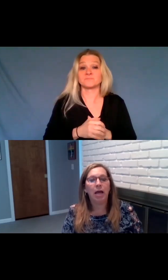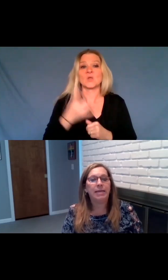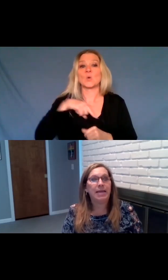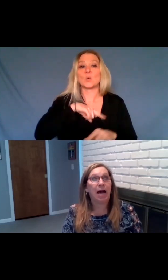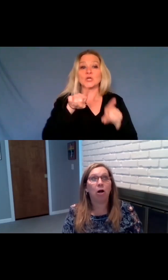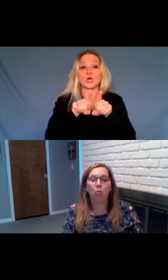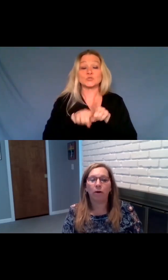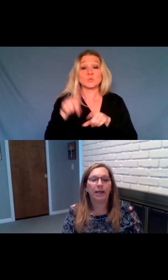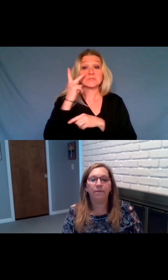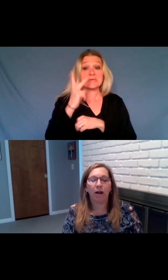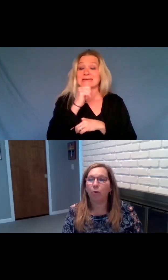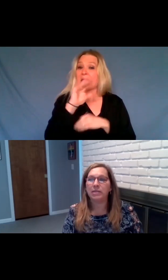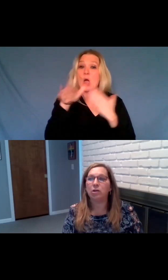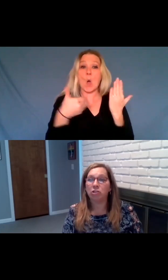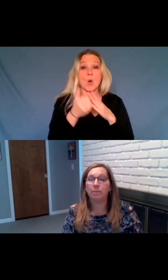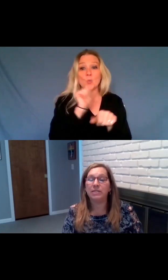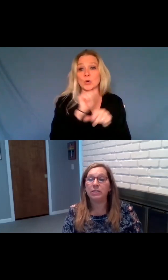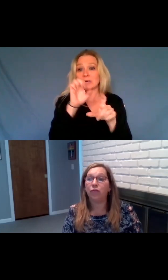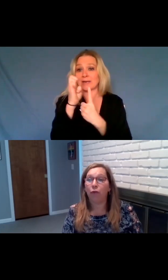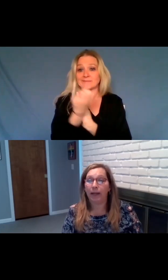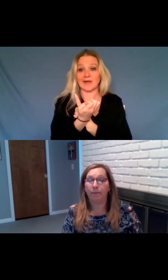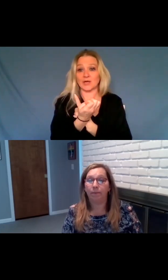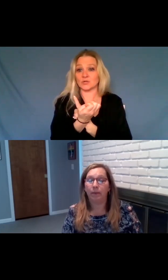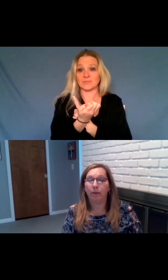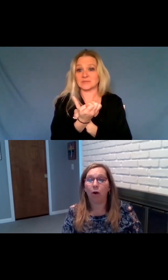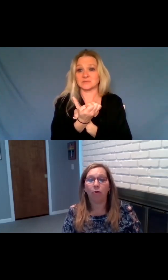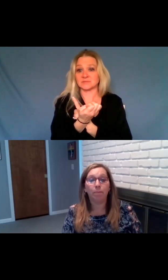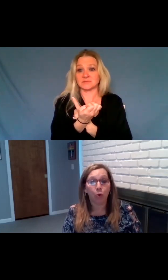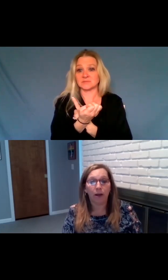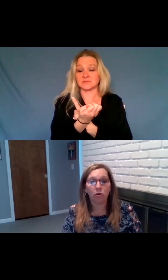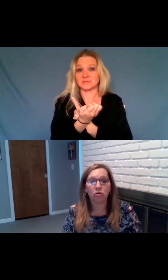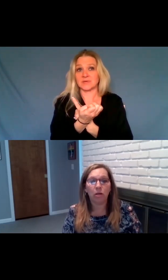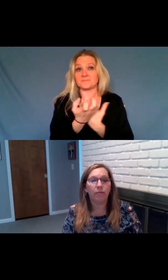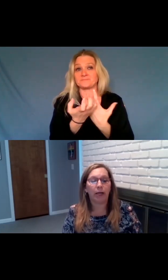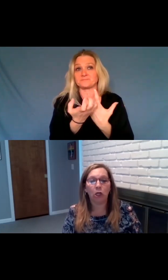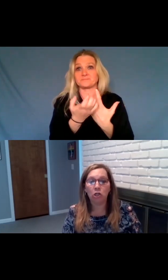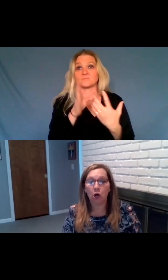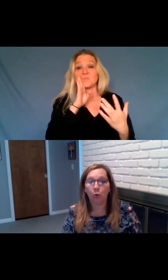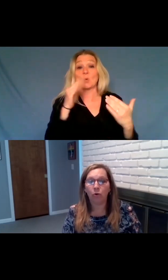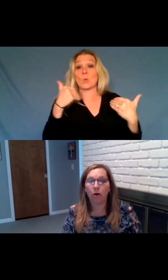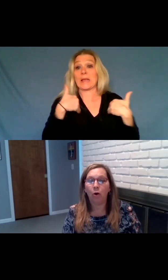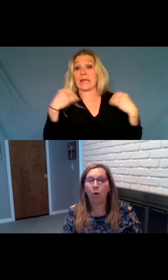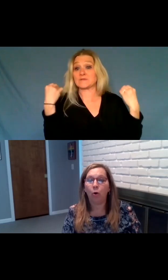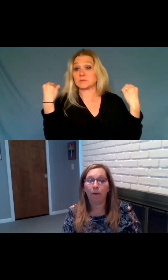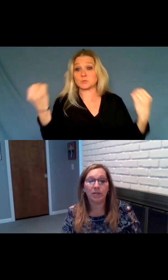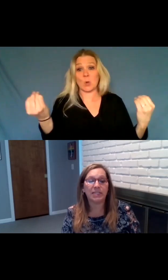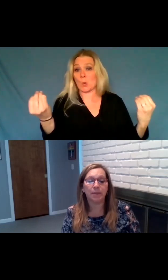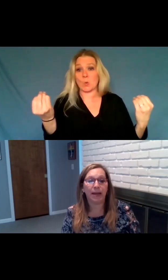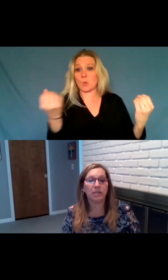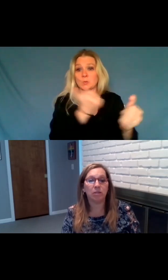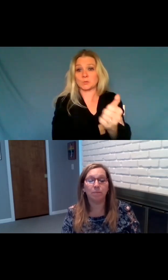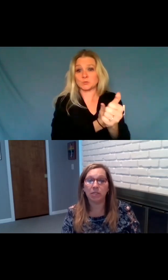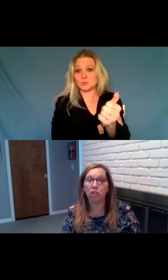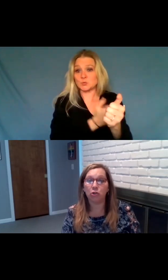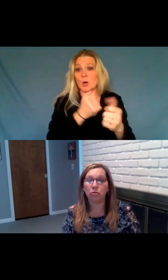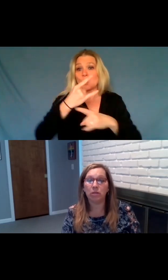well, not all working environments are substance-free. There are employers that condone or